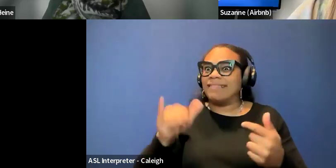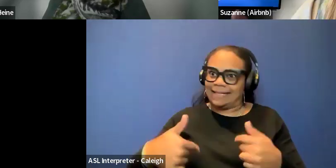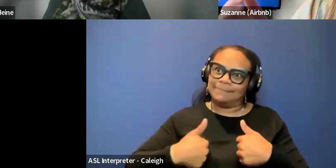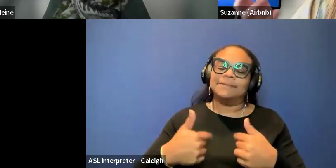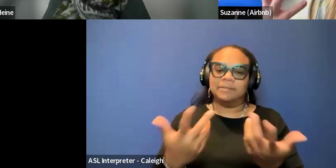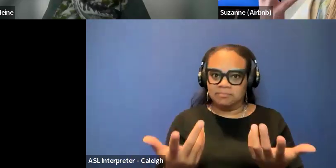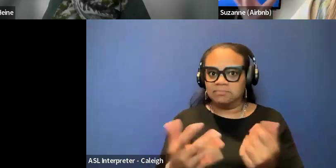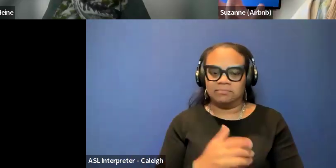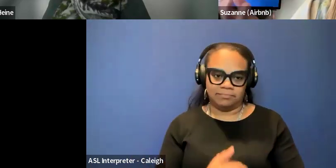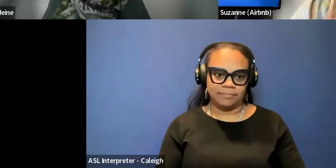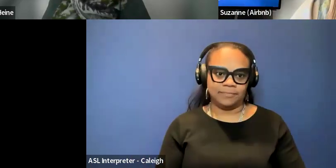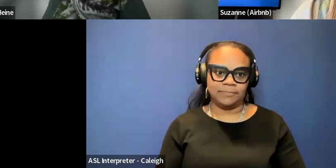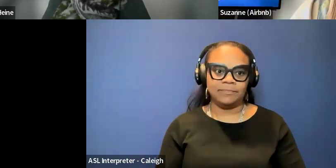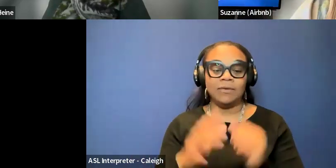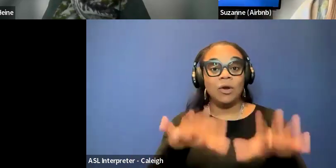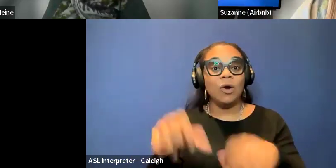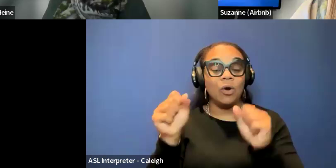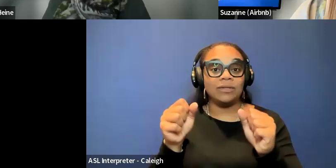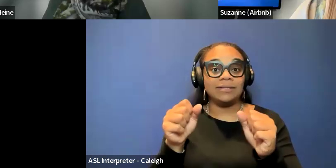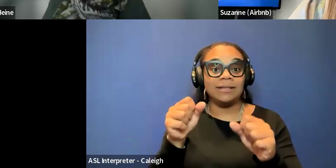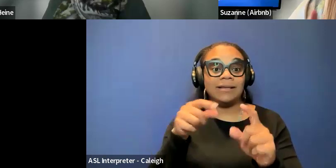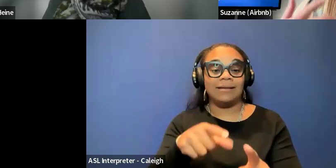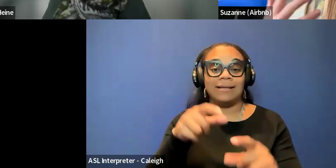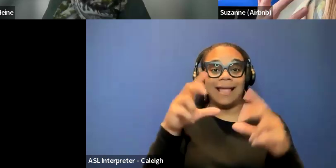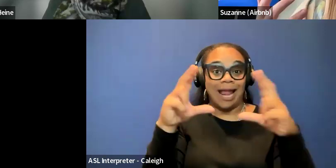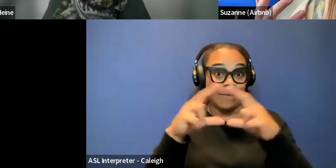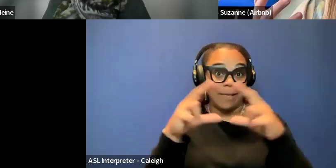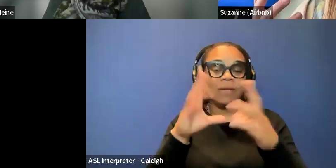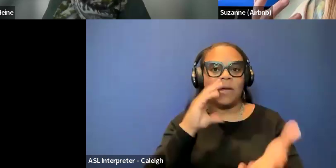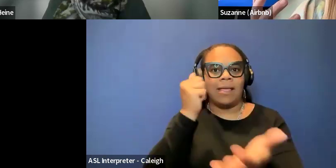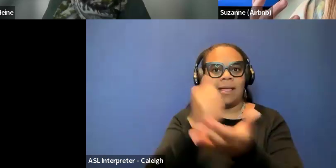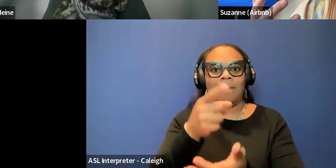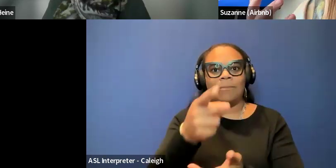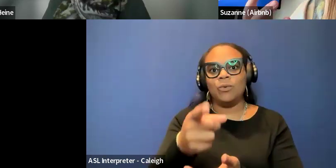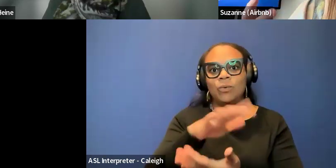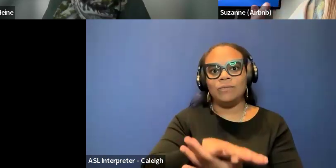So hosting on Airbnb, helps you turn your